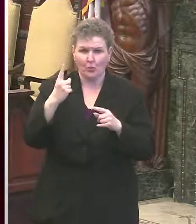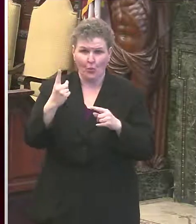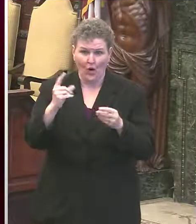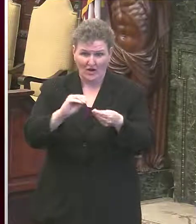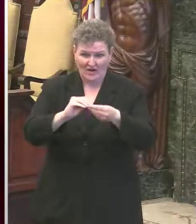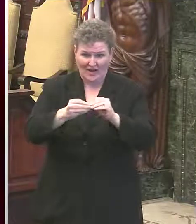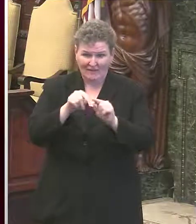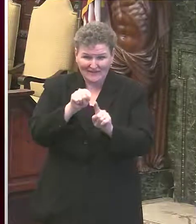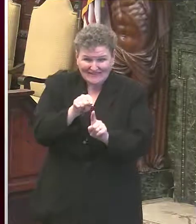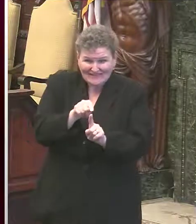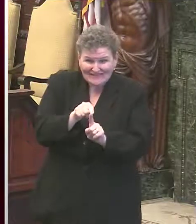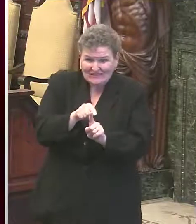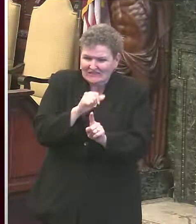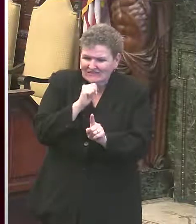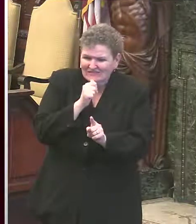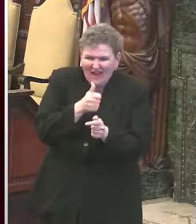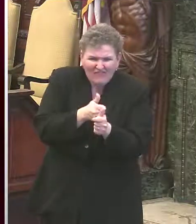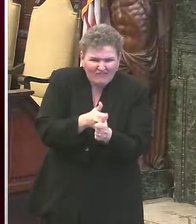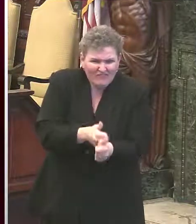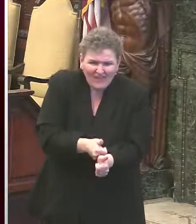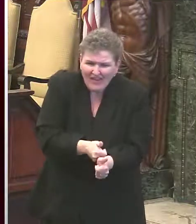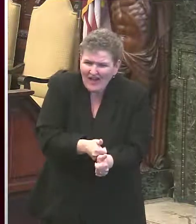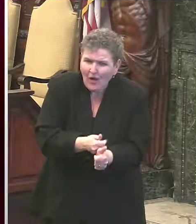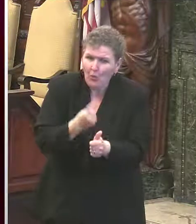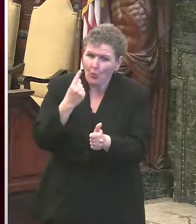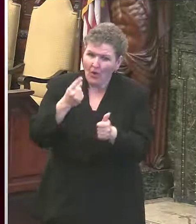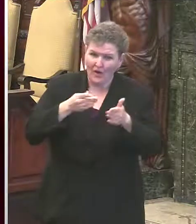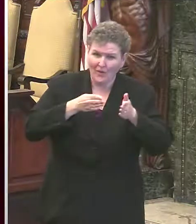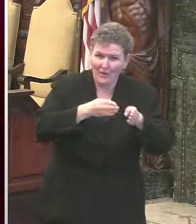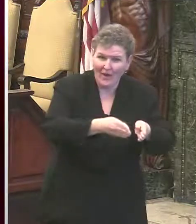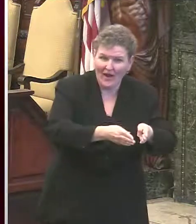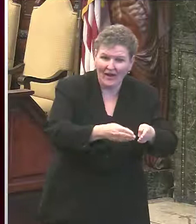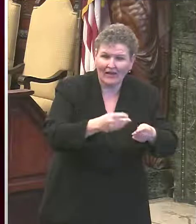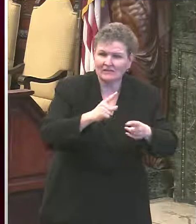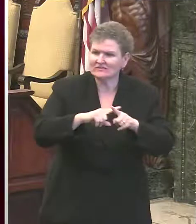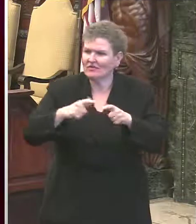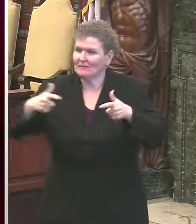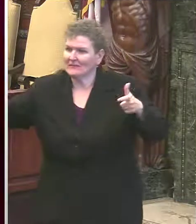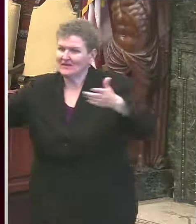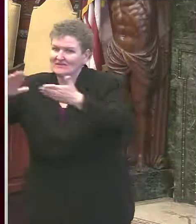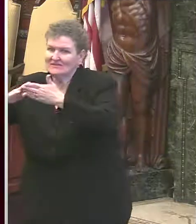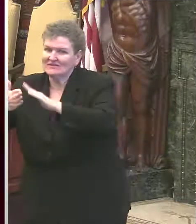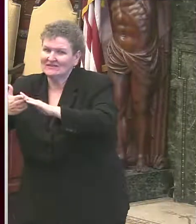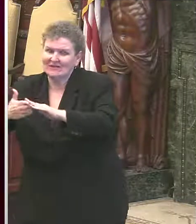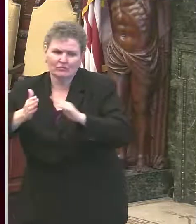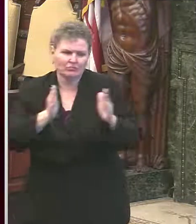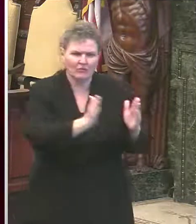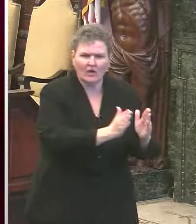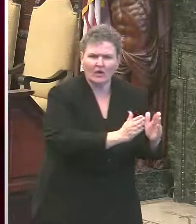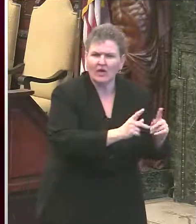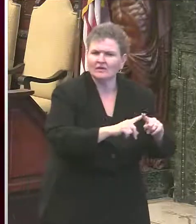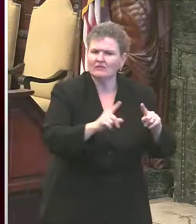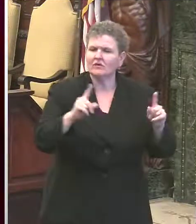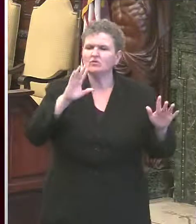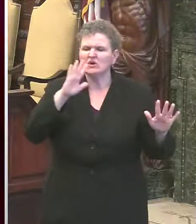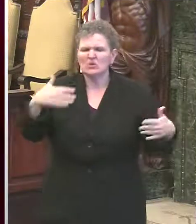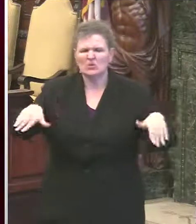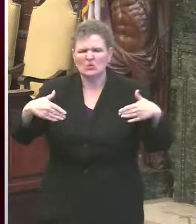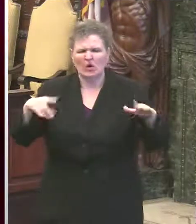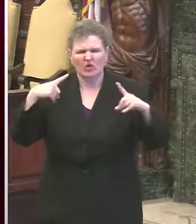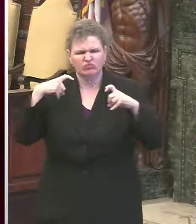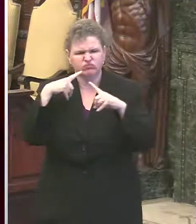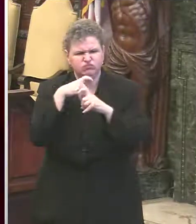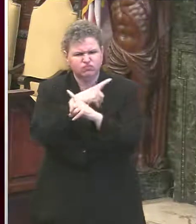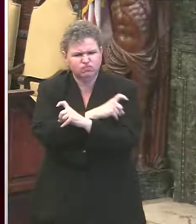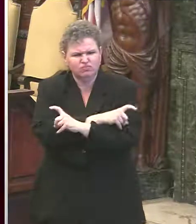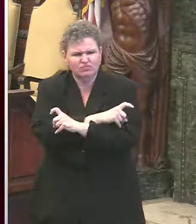for how quickly vaccines are being delivered by different cities. And it's surprisingly complicated when you look at it. Each city's measuring it somewhat differently. Do